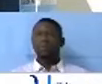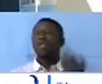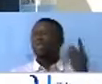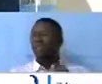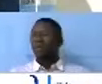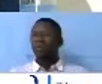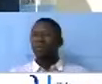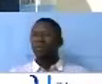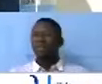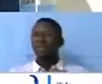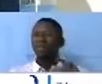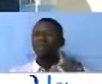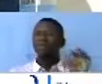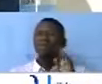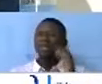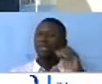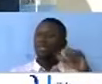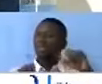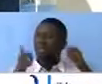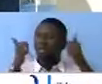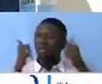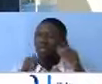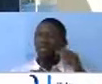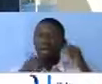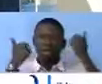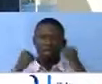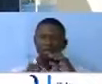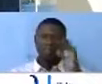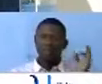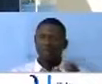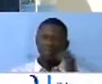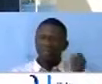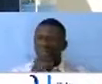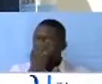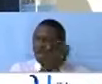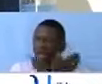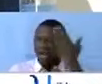beginnings. That happened very, very early on.